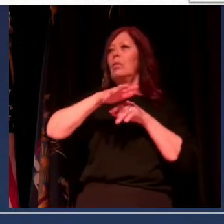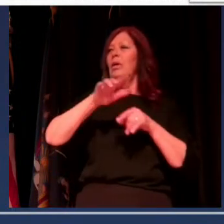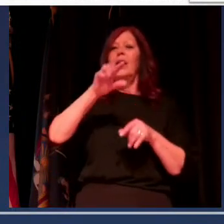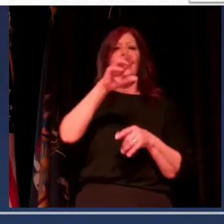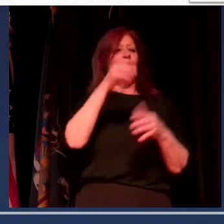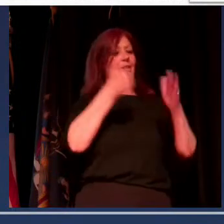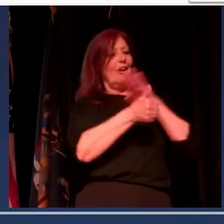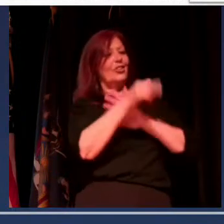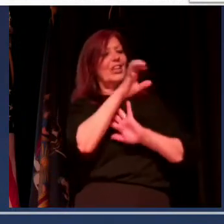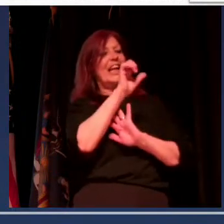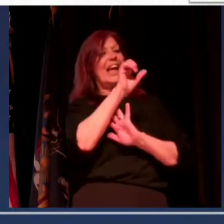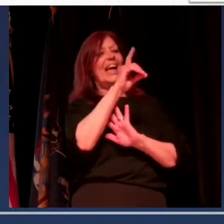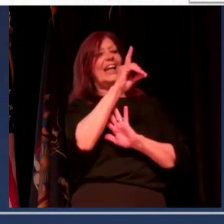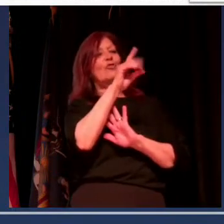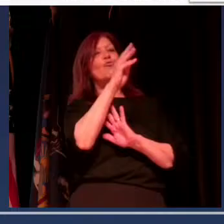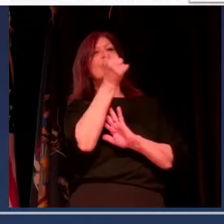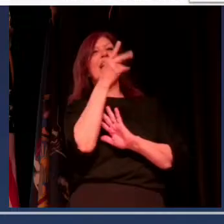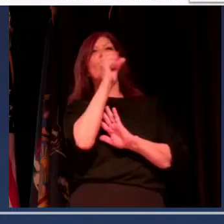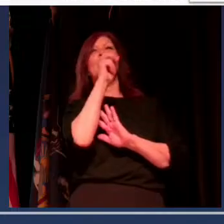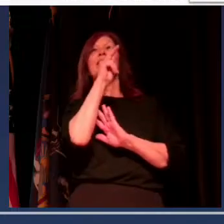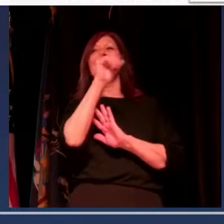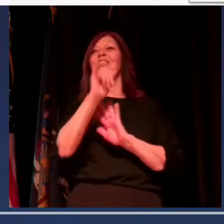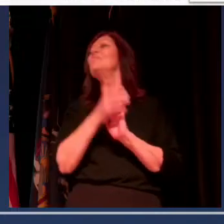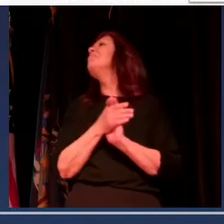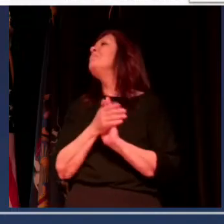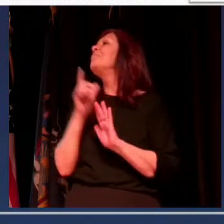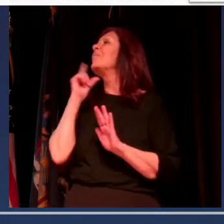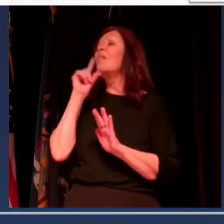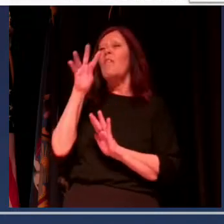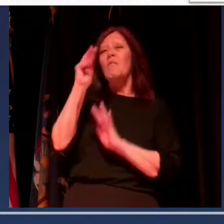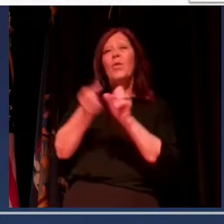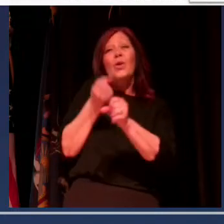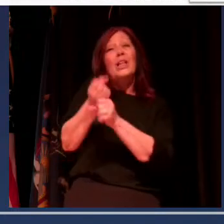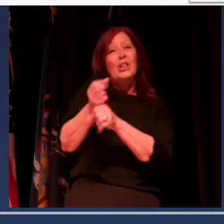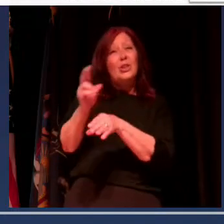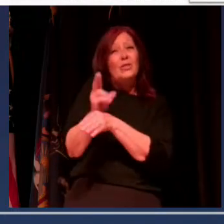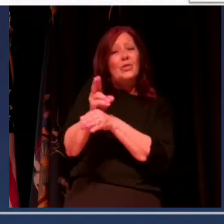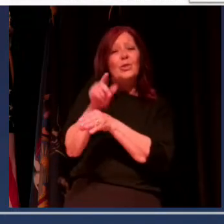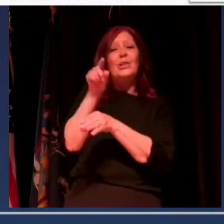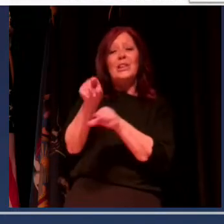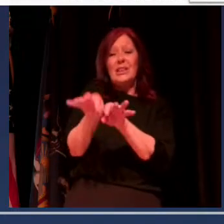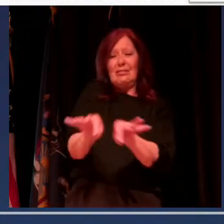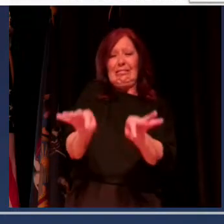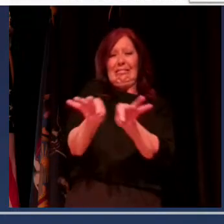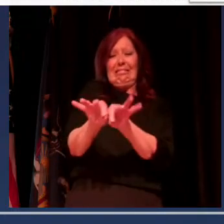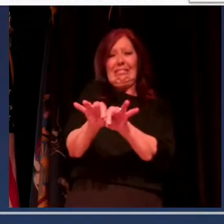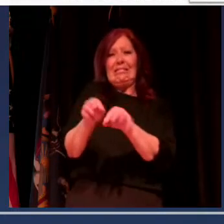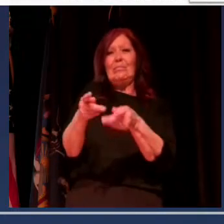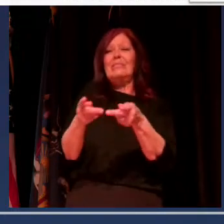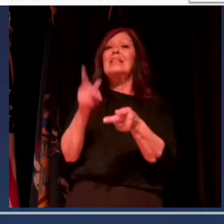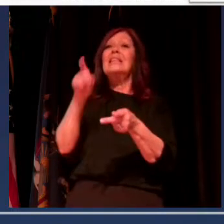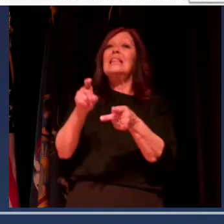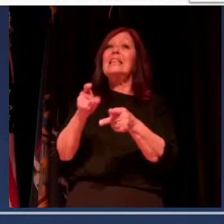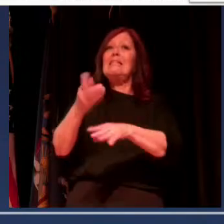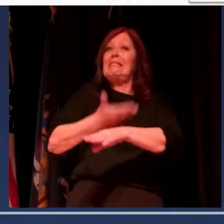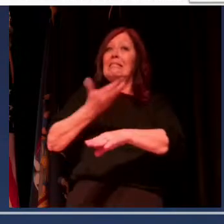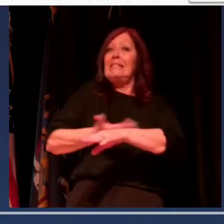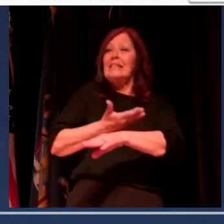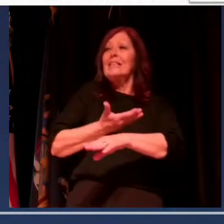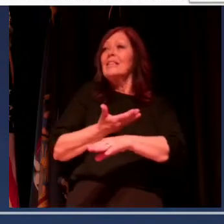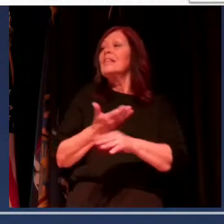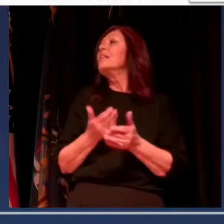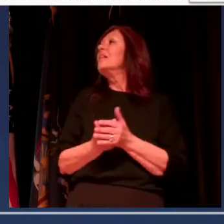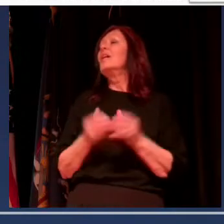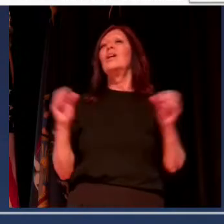Rutkowski. After over 4 decades of use, this critical facility requires upgrades. Now, no one